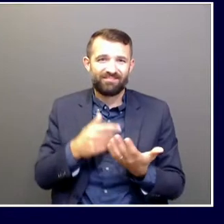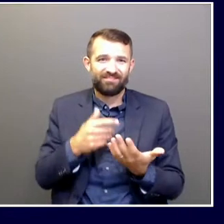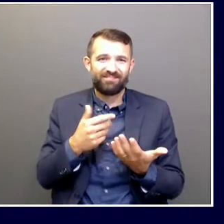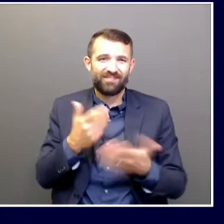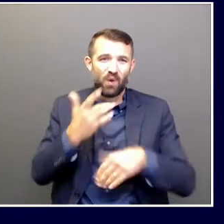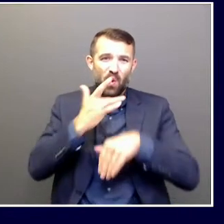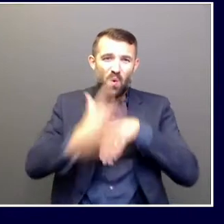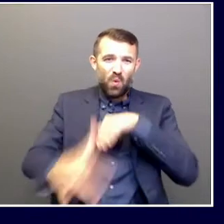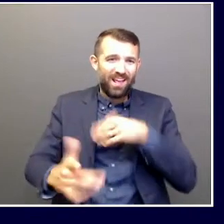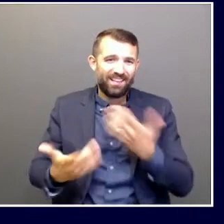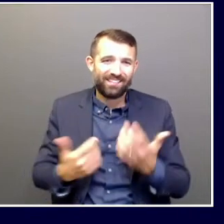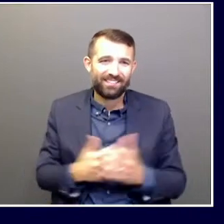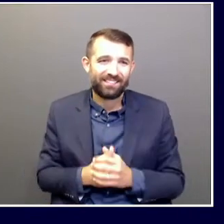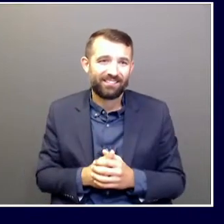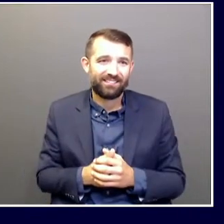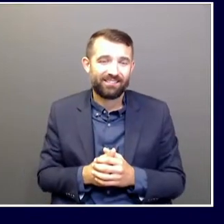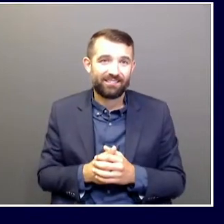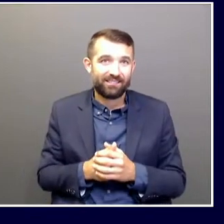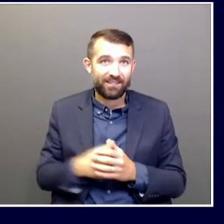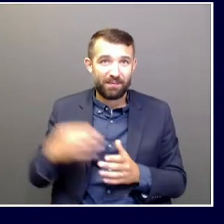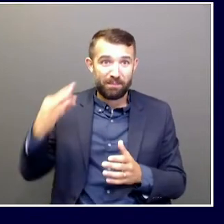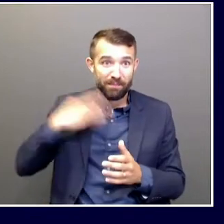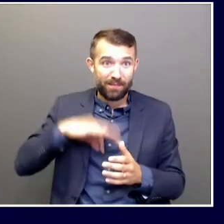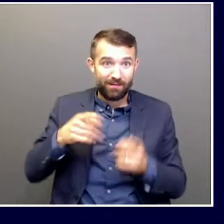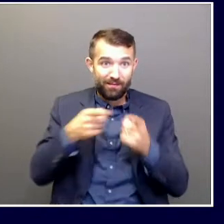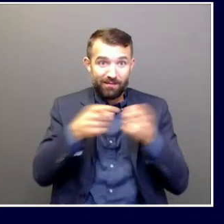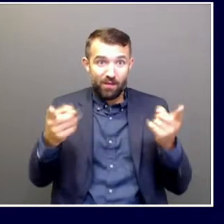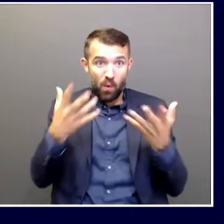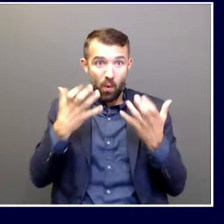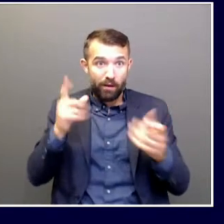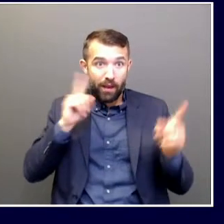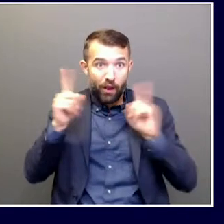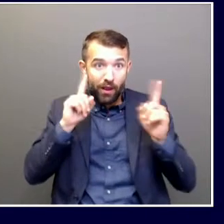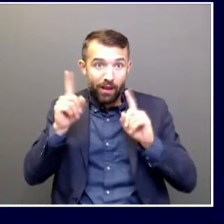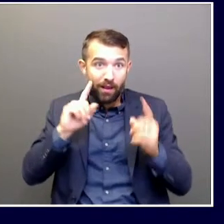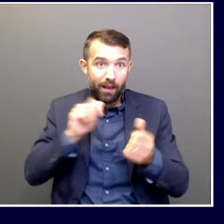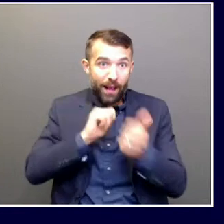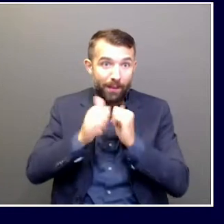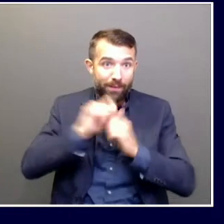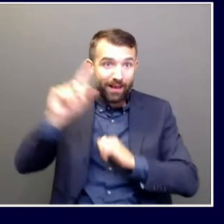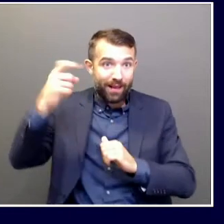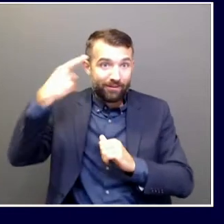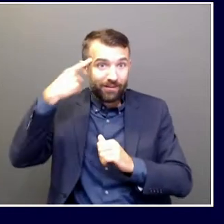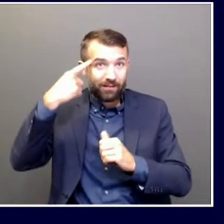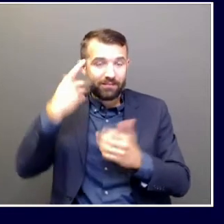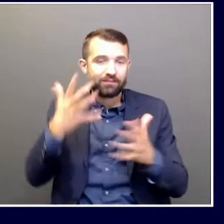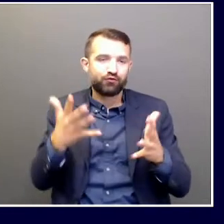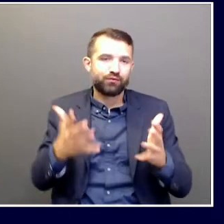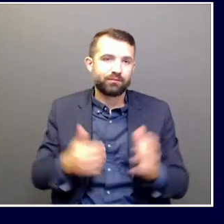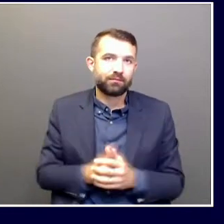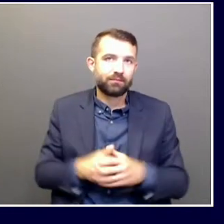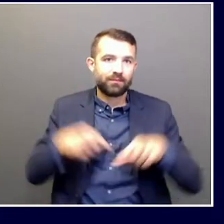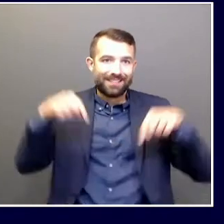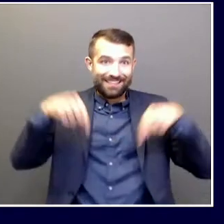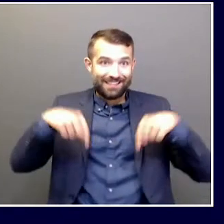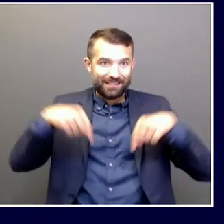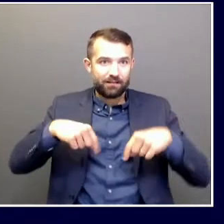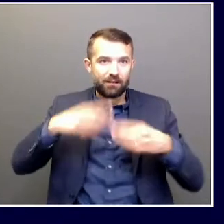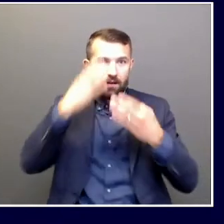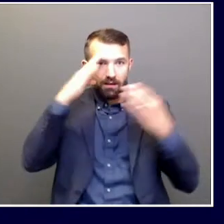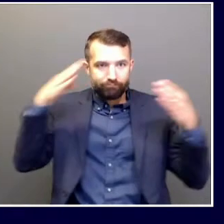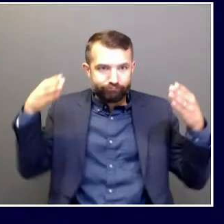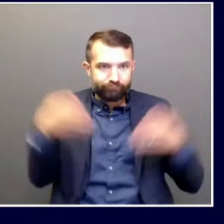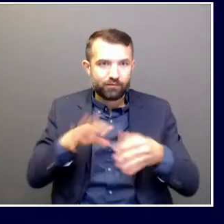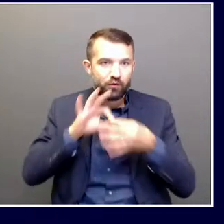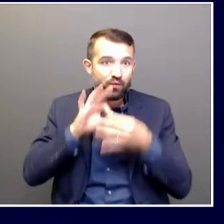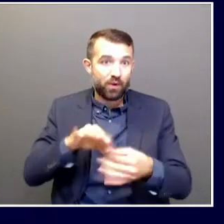to hear about campaigns at this stage of things. We're fighting a pandemic. We're trying to save lives and keep people out of